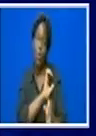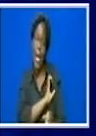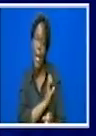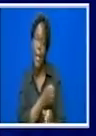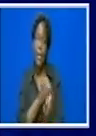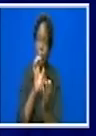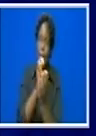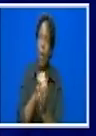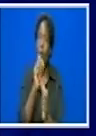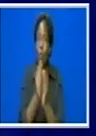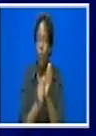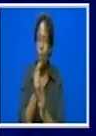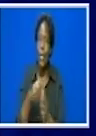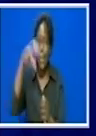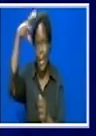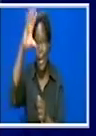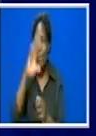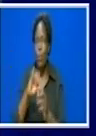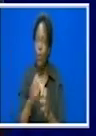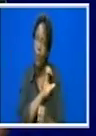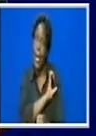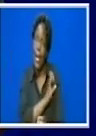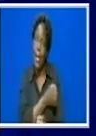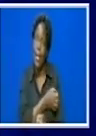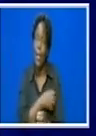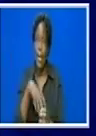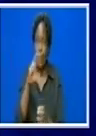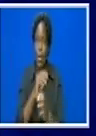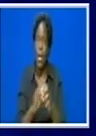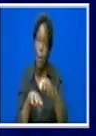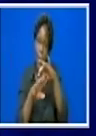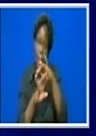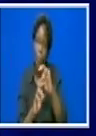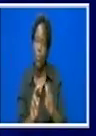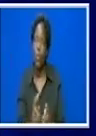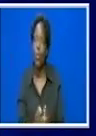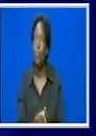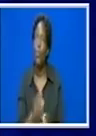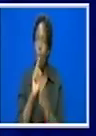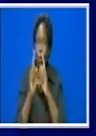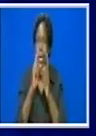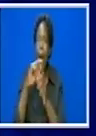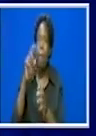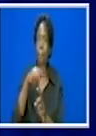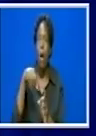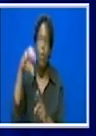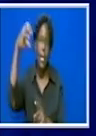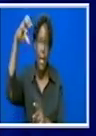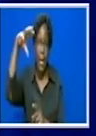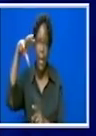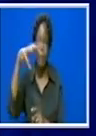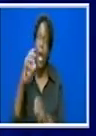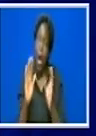which light is part of our energy, that yes, being our substrate. Mm-hmm. So when we talk about light, how do we use the